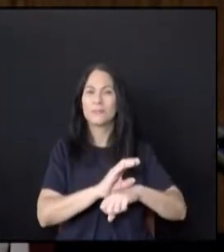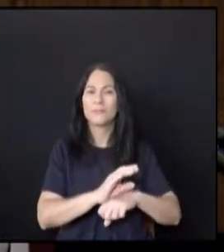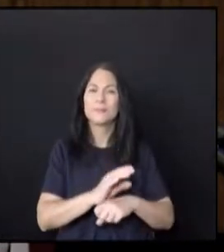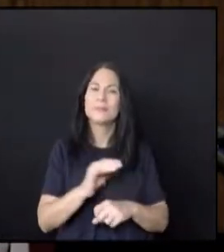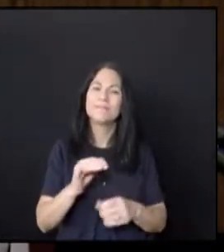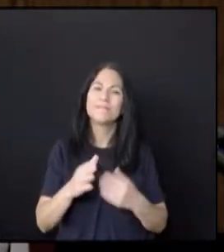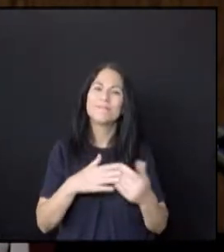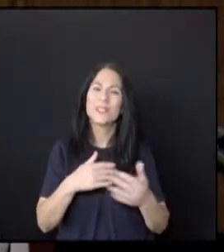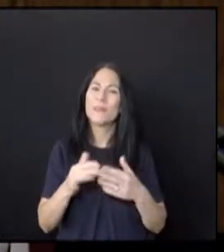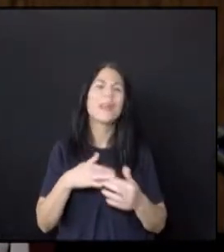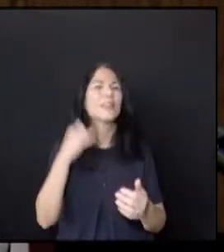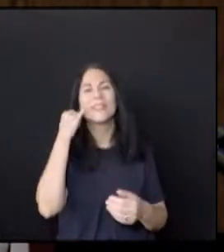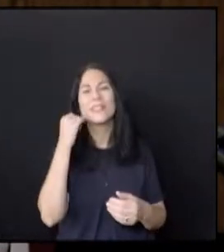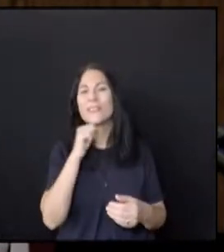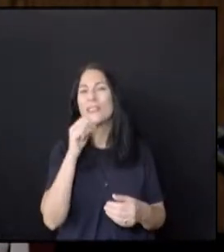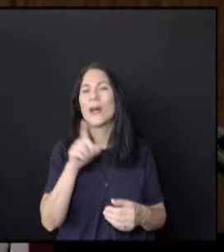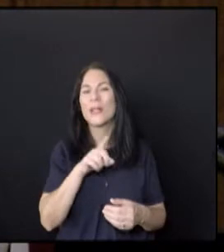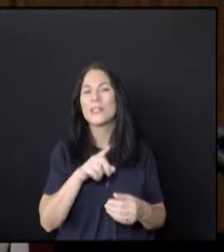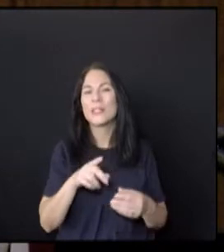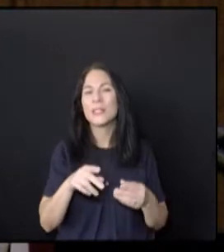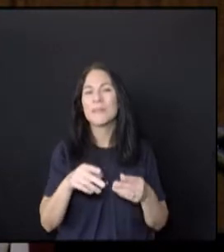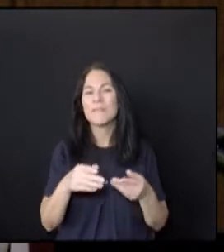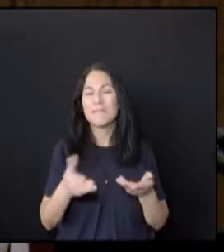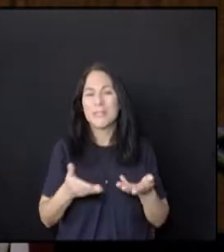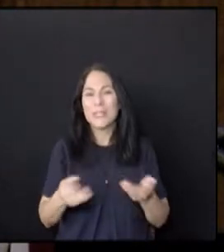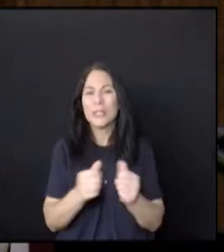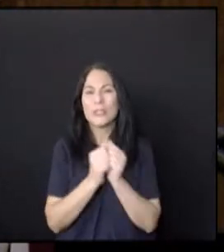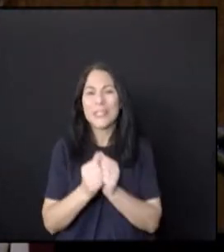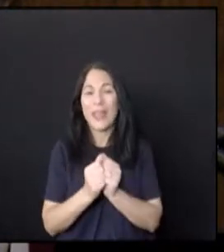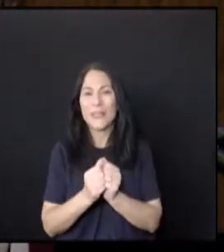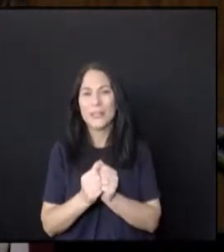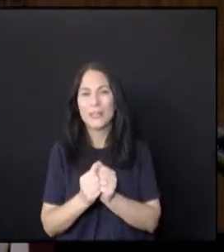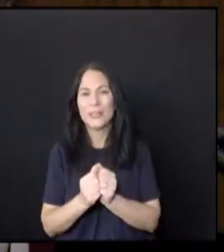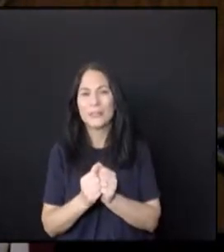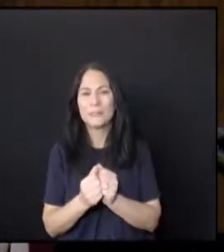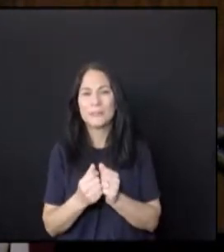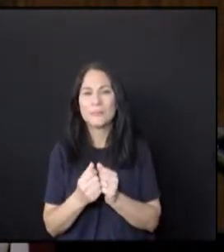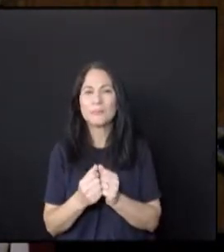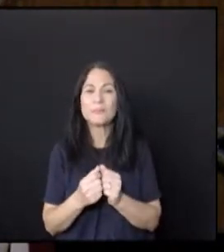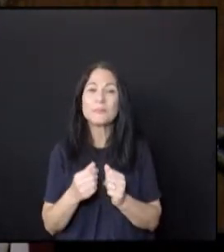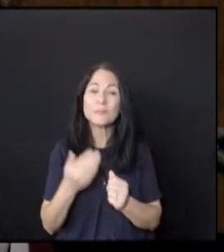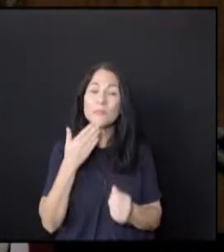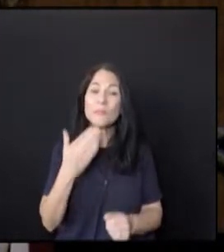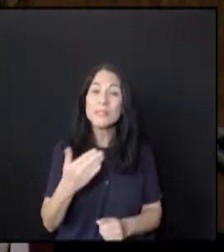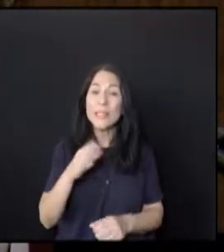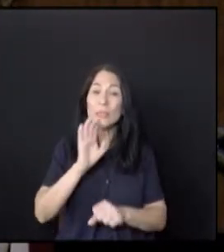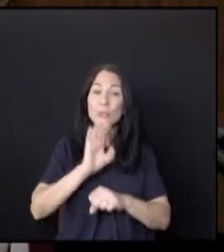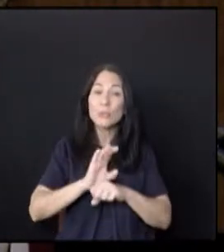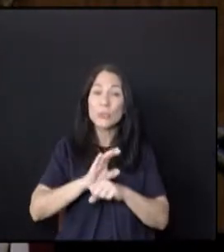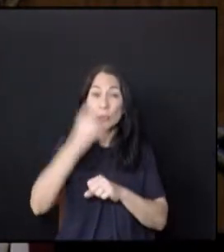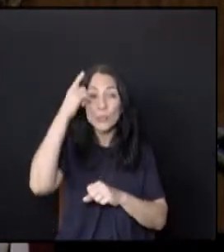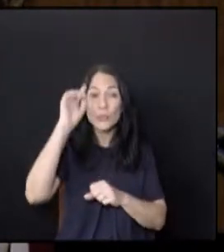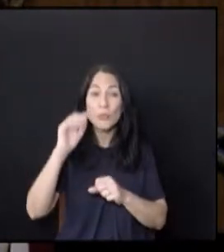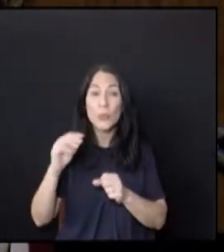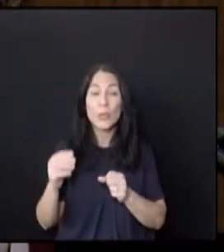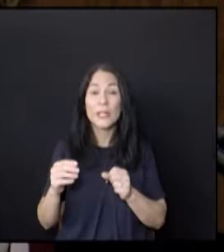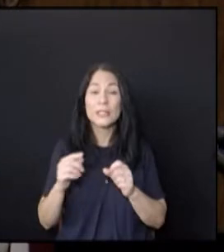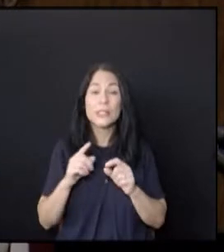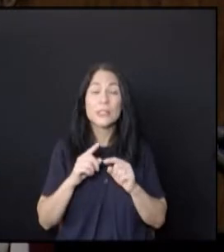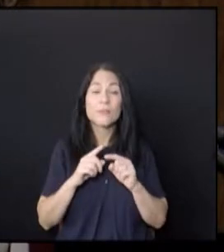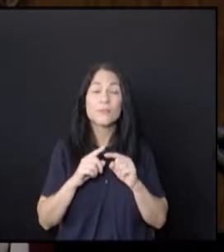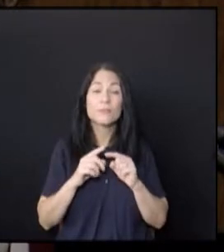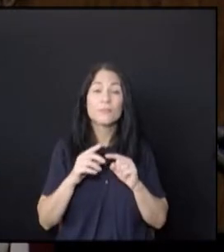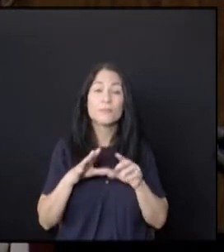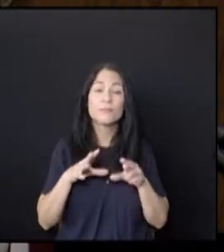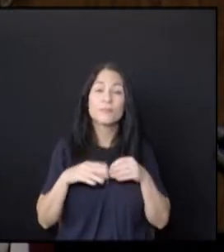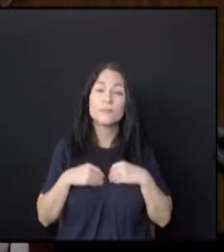we're not physically together. And I just want to thank you so much, church, for leaning into this season.